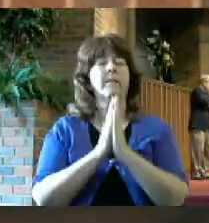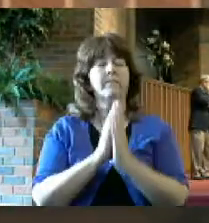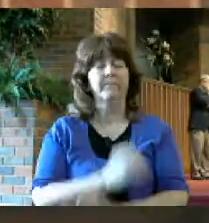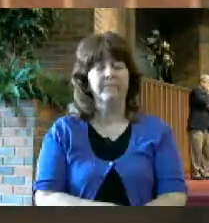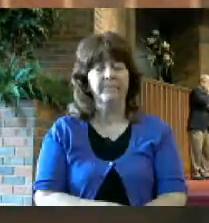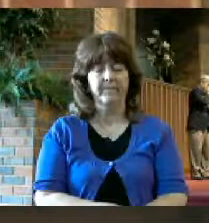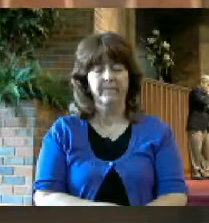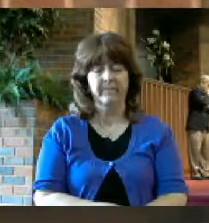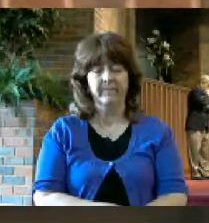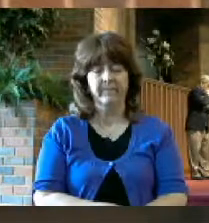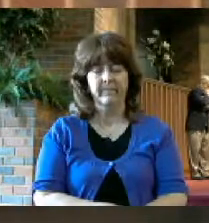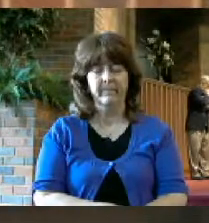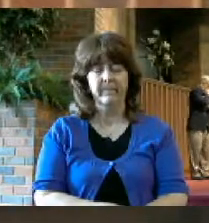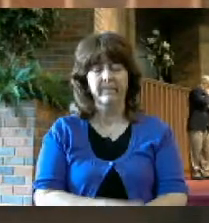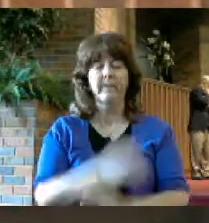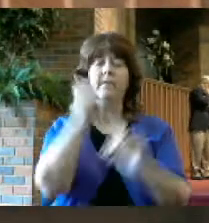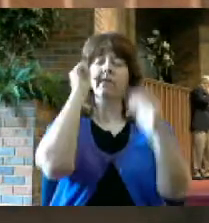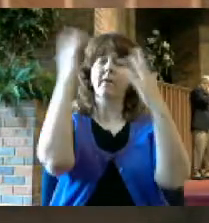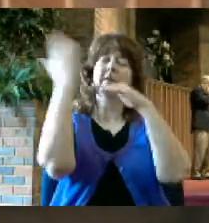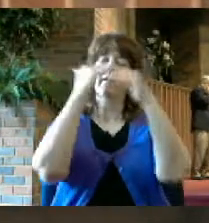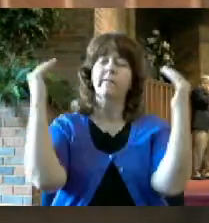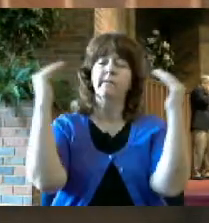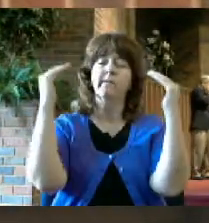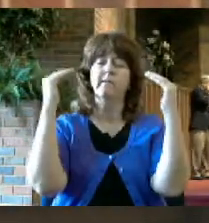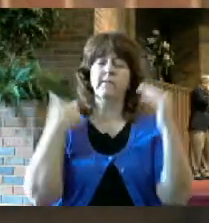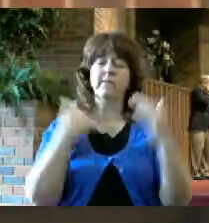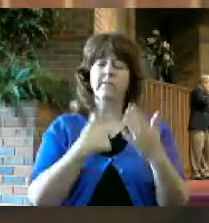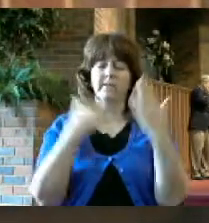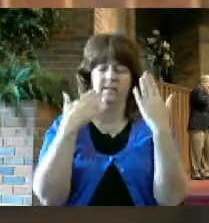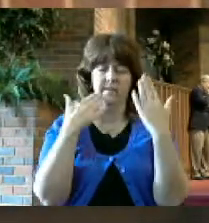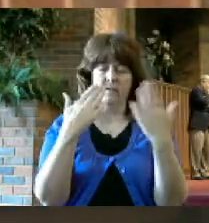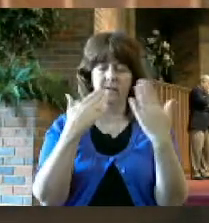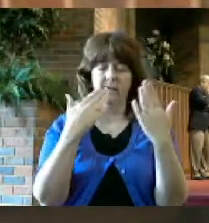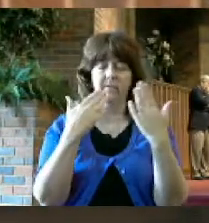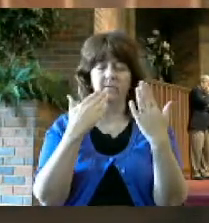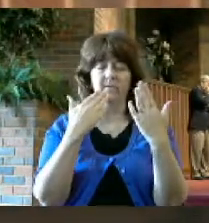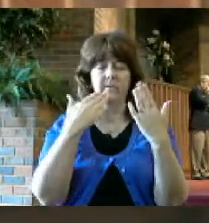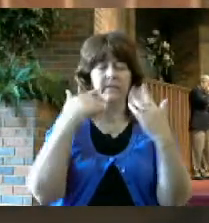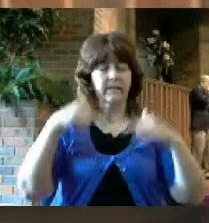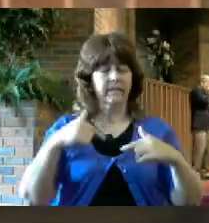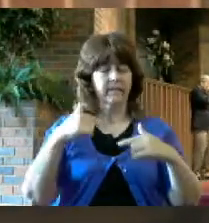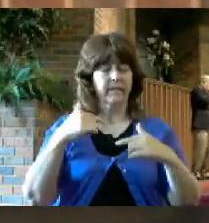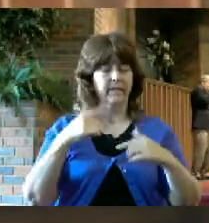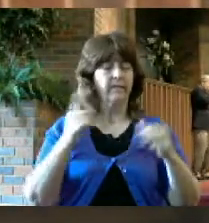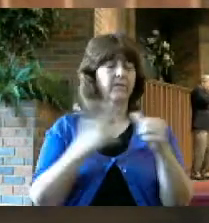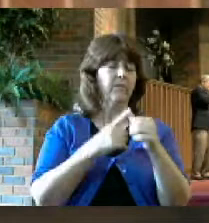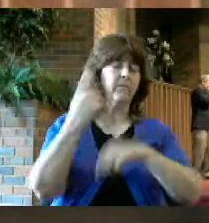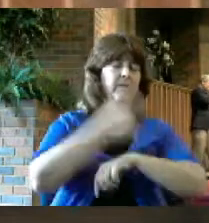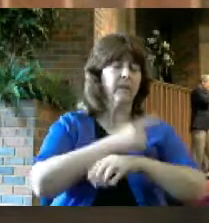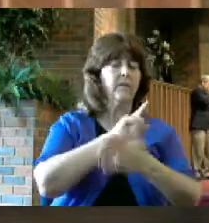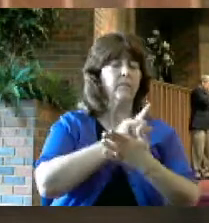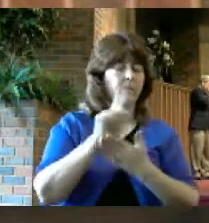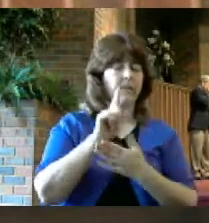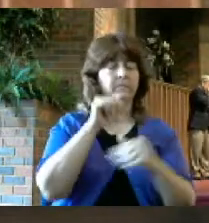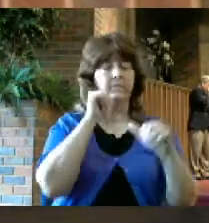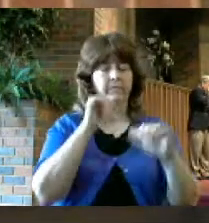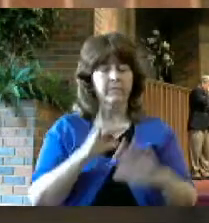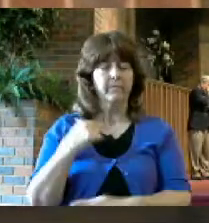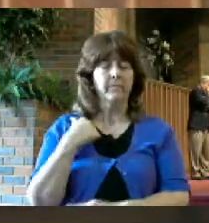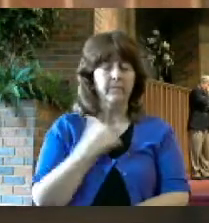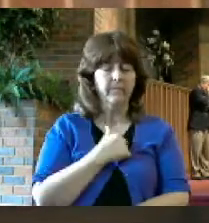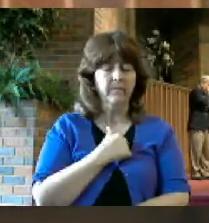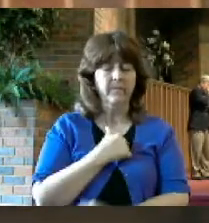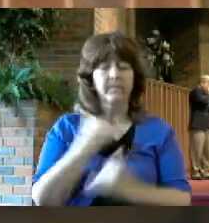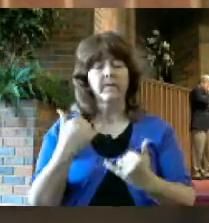Father, we are thankful for this first day of the week you have blessed us with, for this another opportunity to gather with our brothers